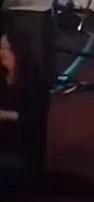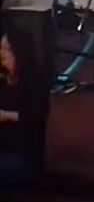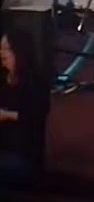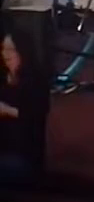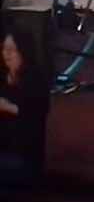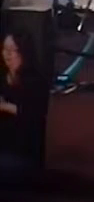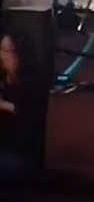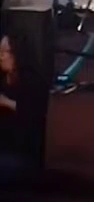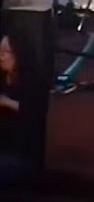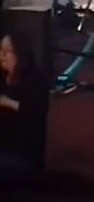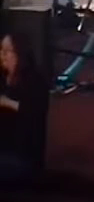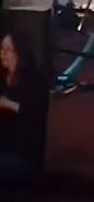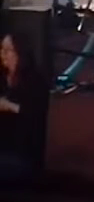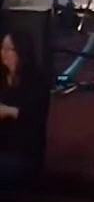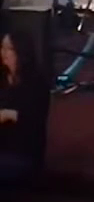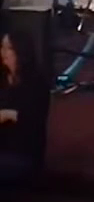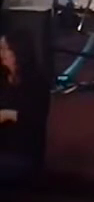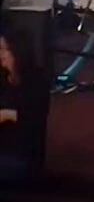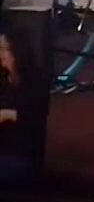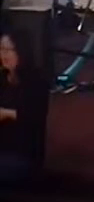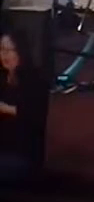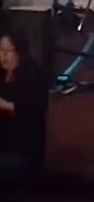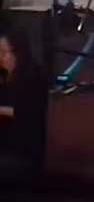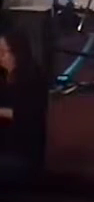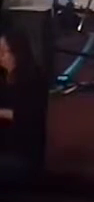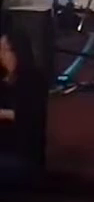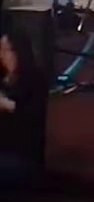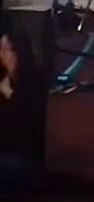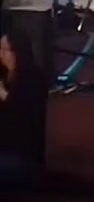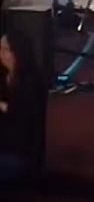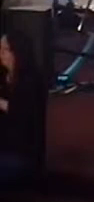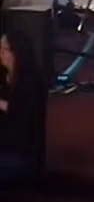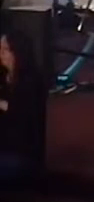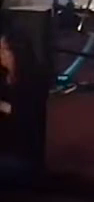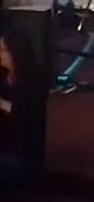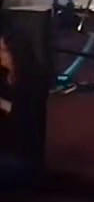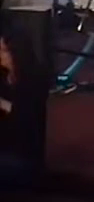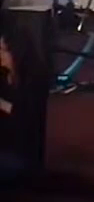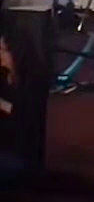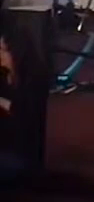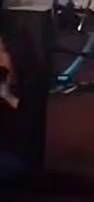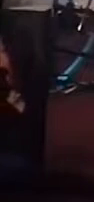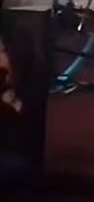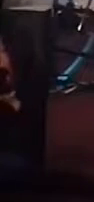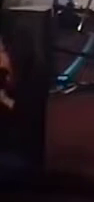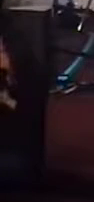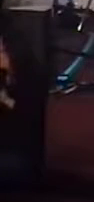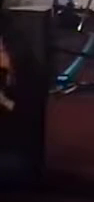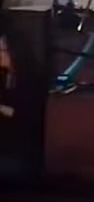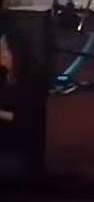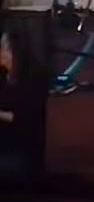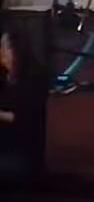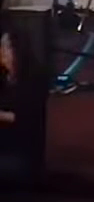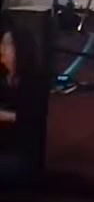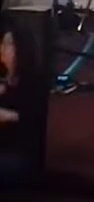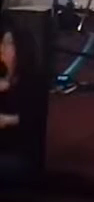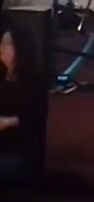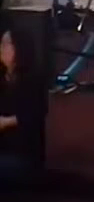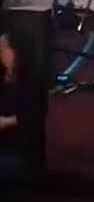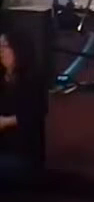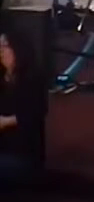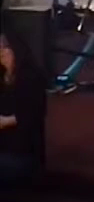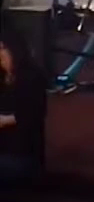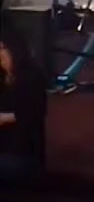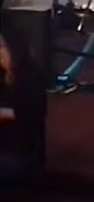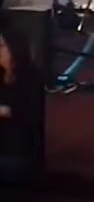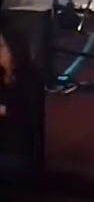lack of being used by God. But the difference between Isaiah and the rest of Israel is that Isaiah was willing to be used. And it was in this moment